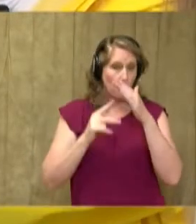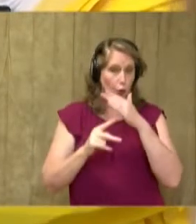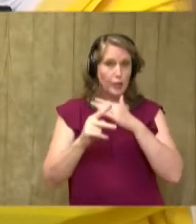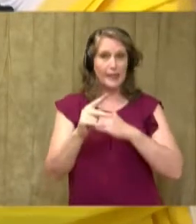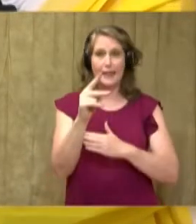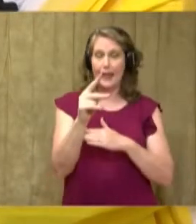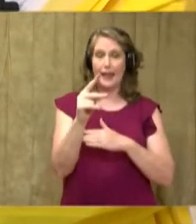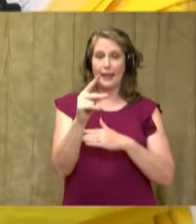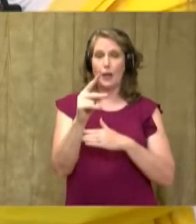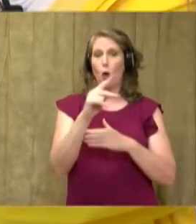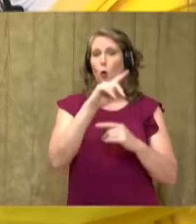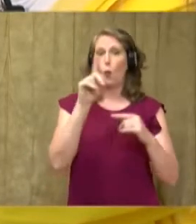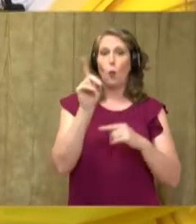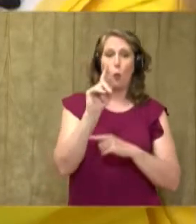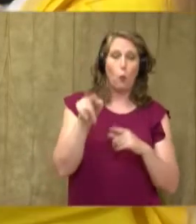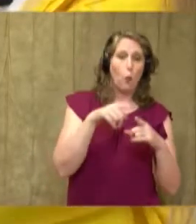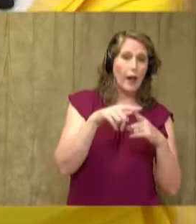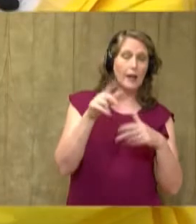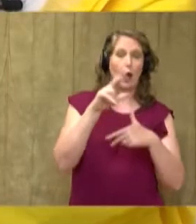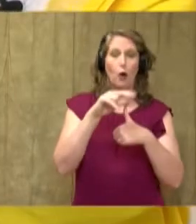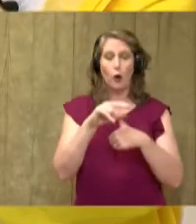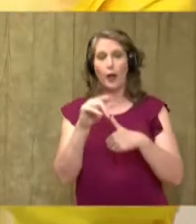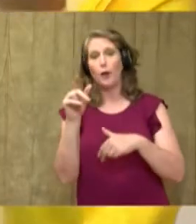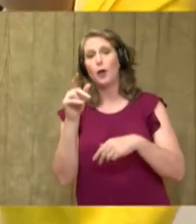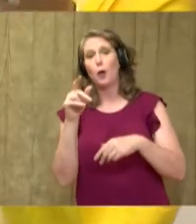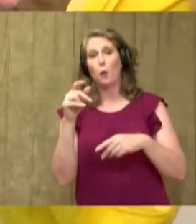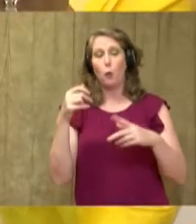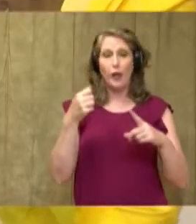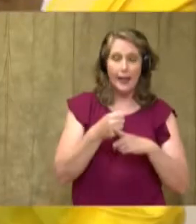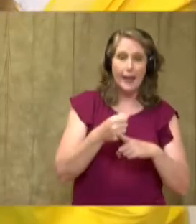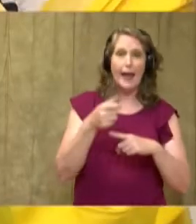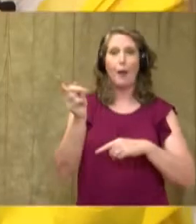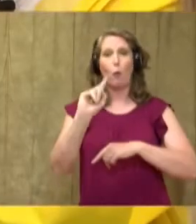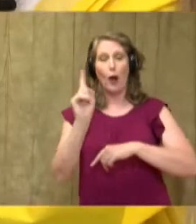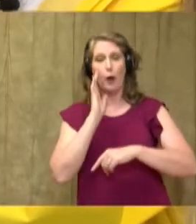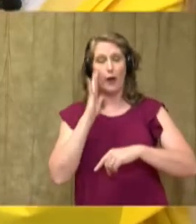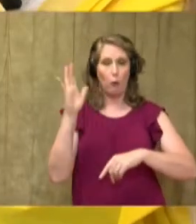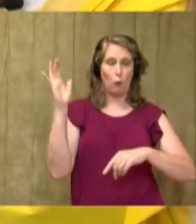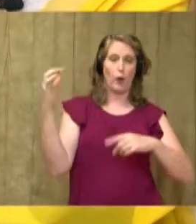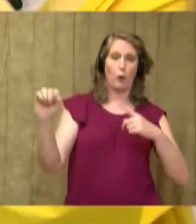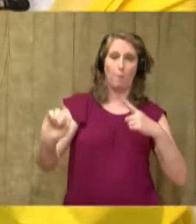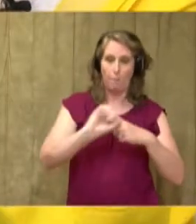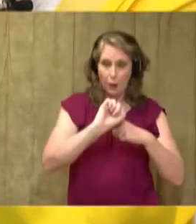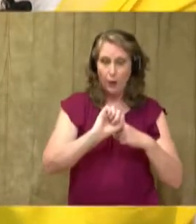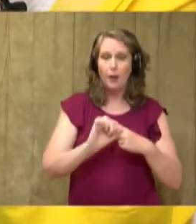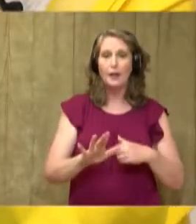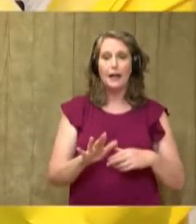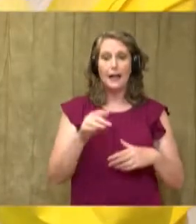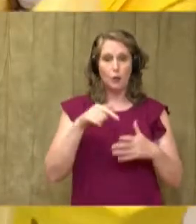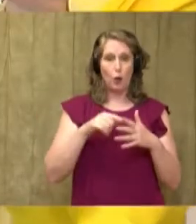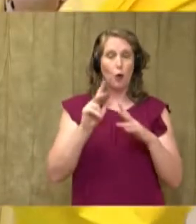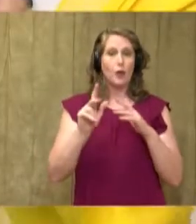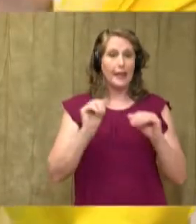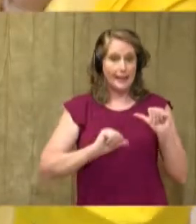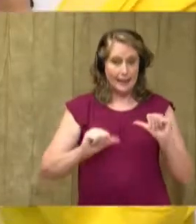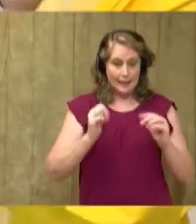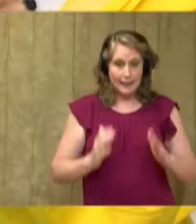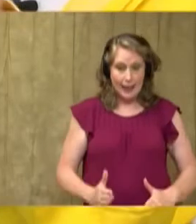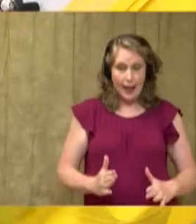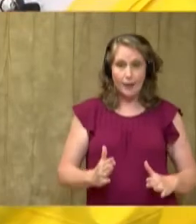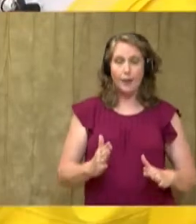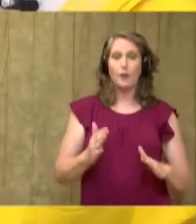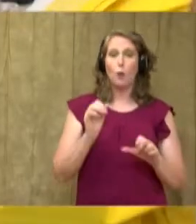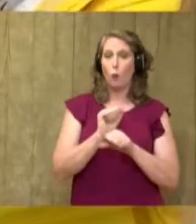an approaching hurricane. So these meteorologists, people who study the weather, are at this hurricane center, which is actually located in